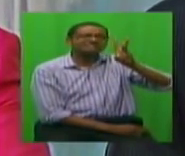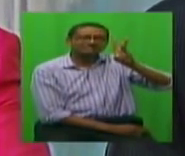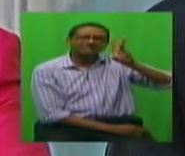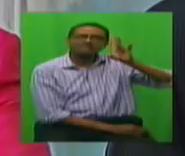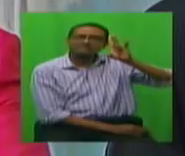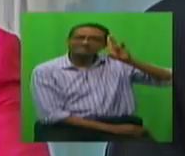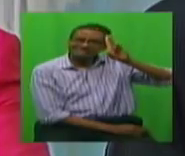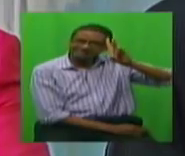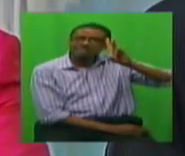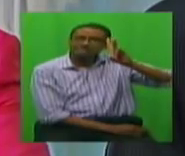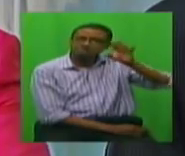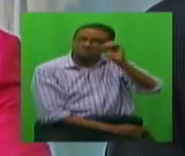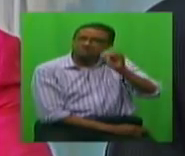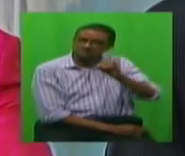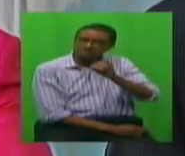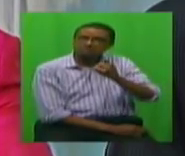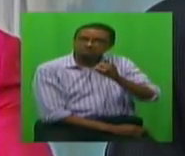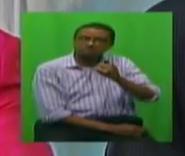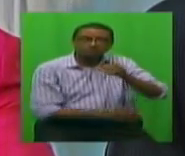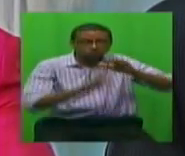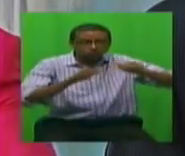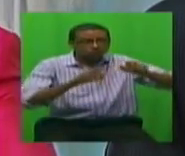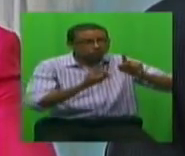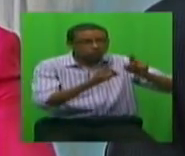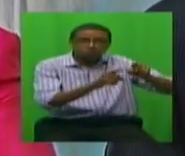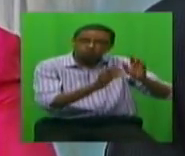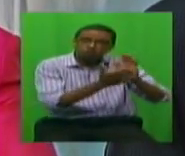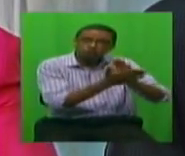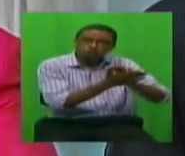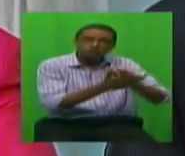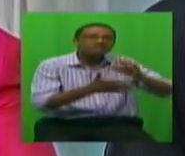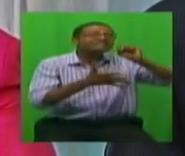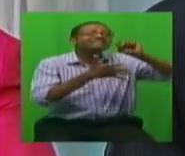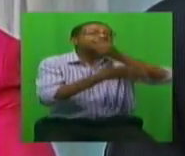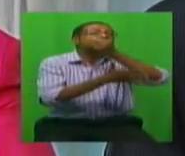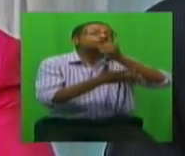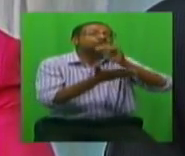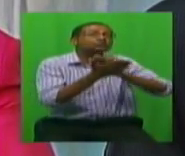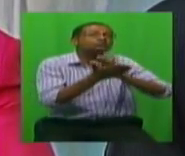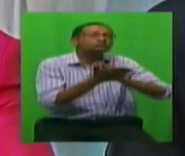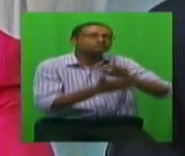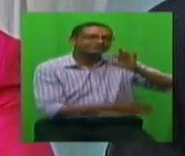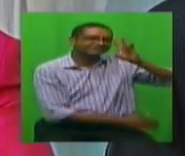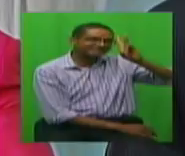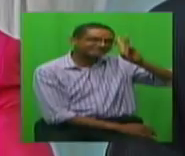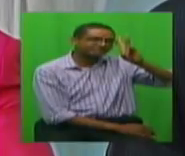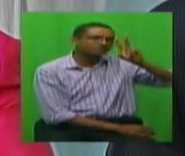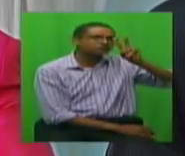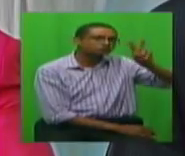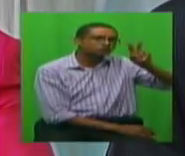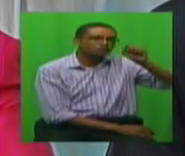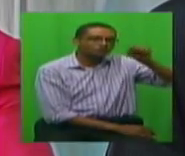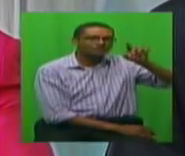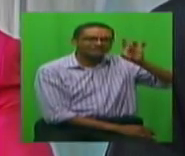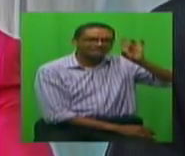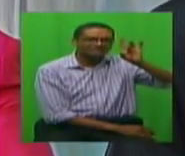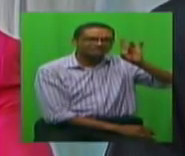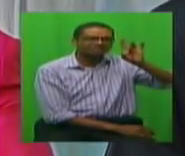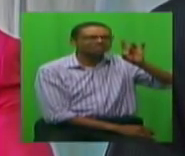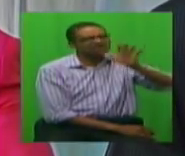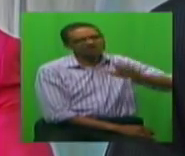school. In terms of the secondary sector, we have 72.86 of our teachers attending school,